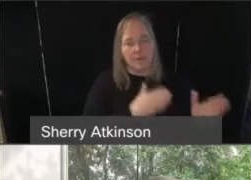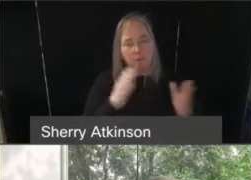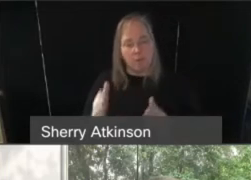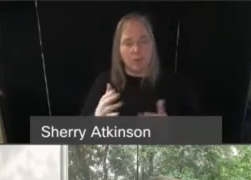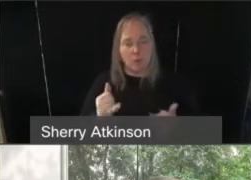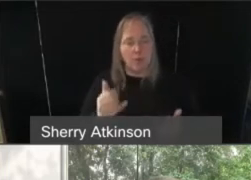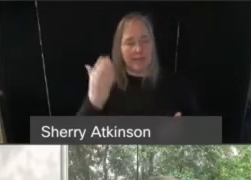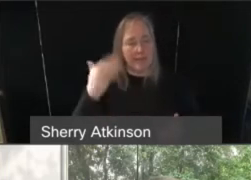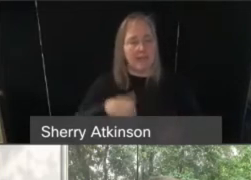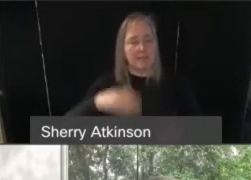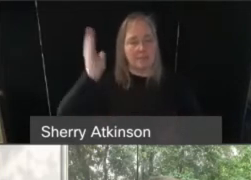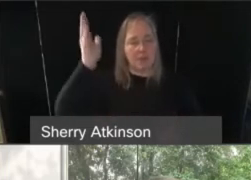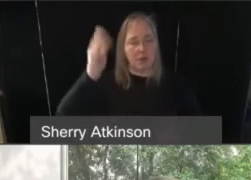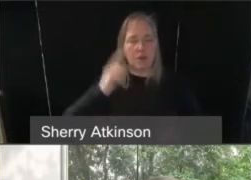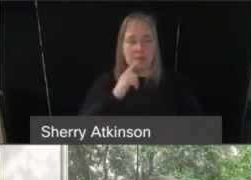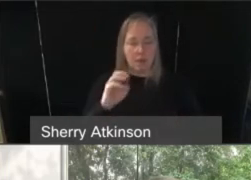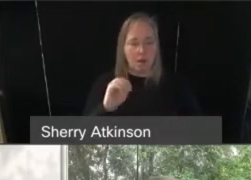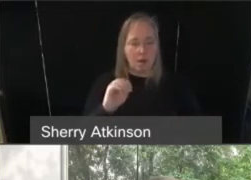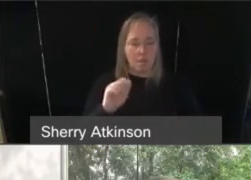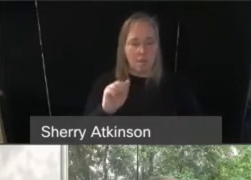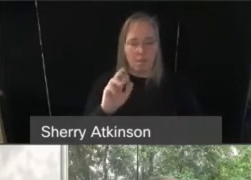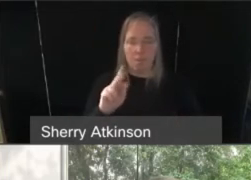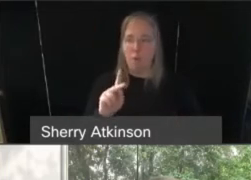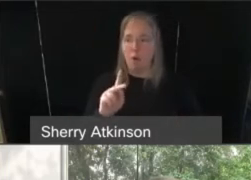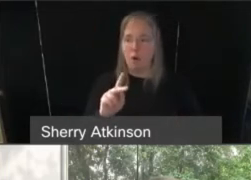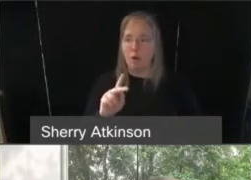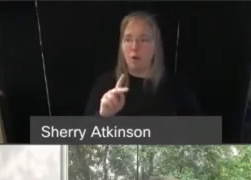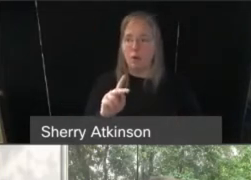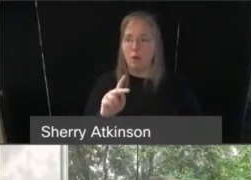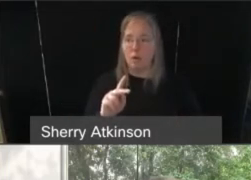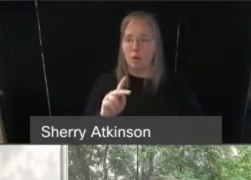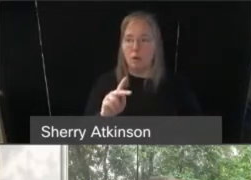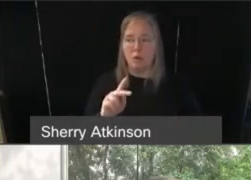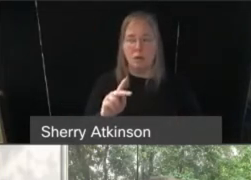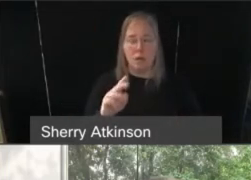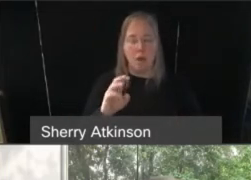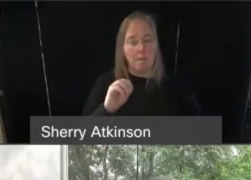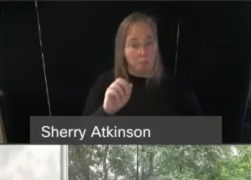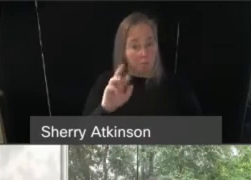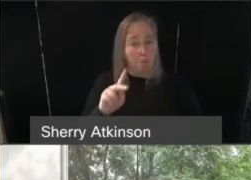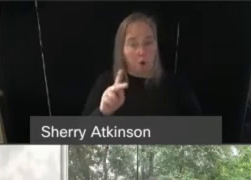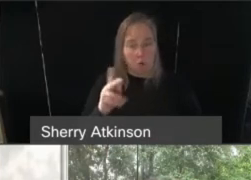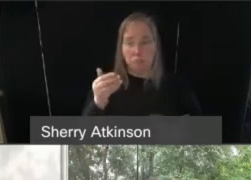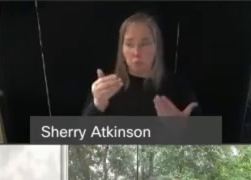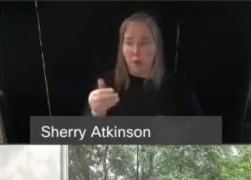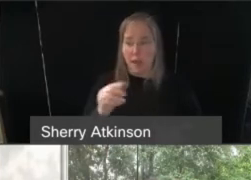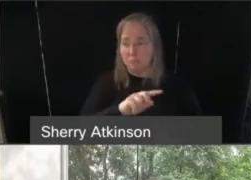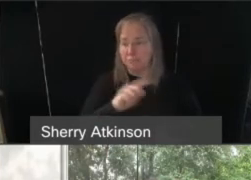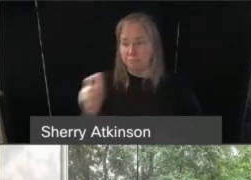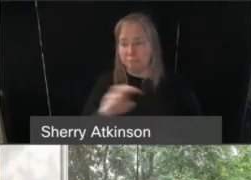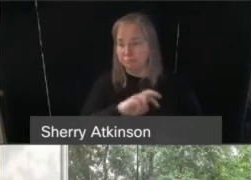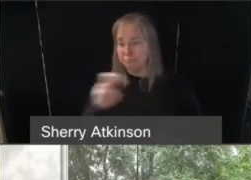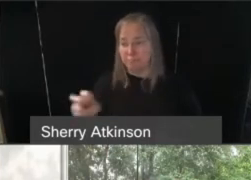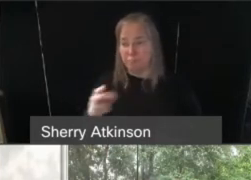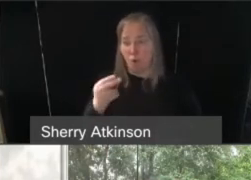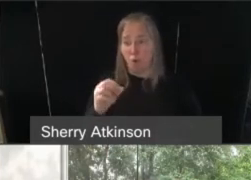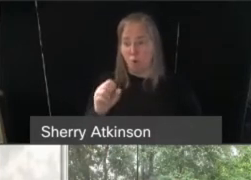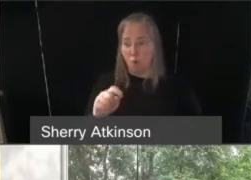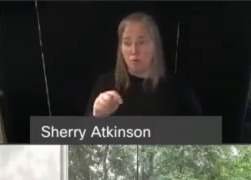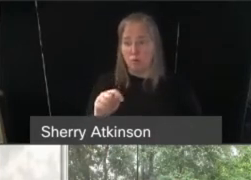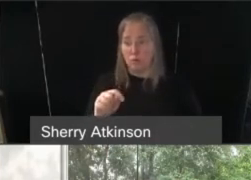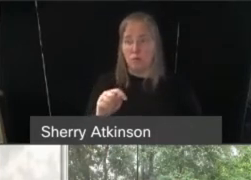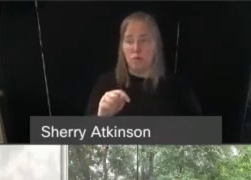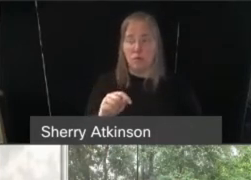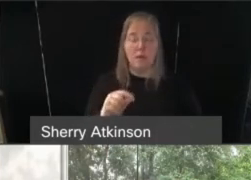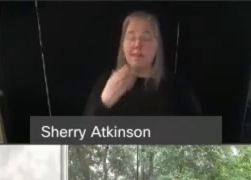next speaker is Mark. Mark, can the host allow Mark to share his presentation. Thank